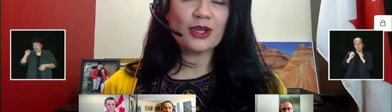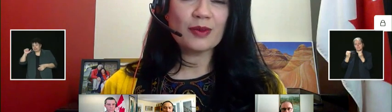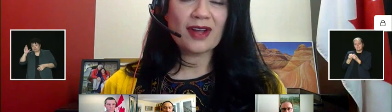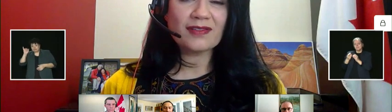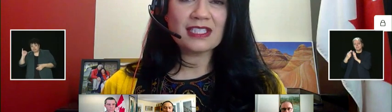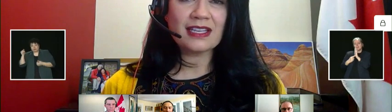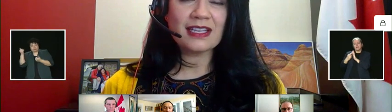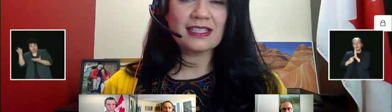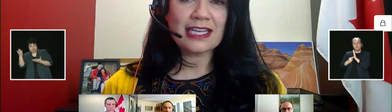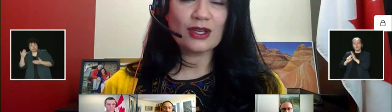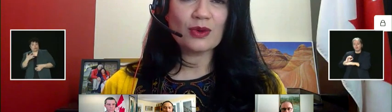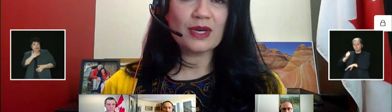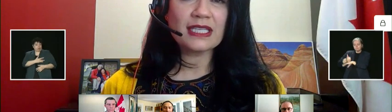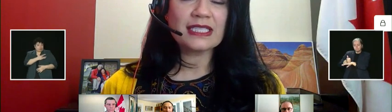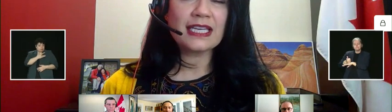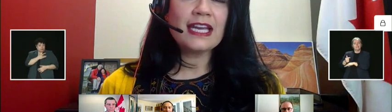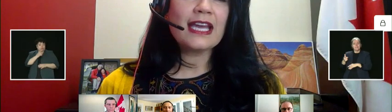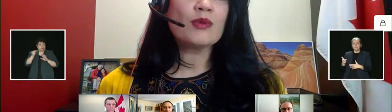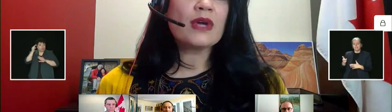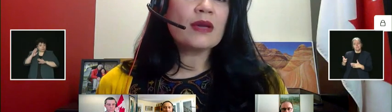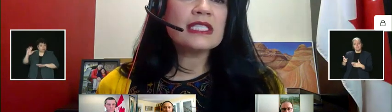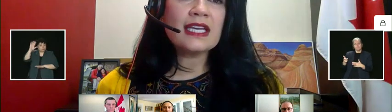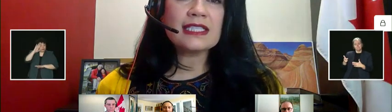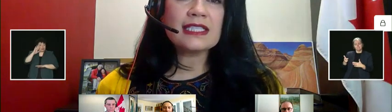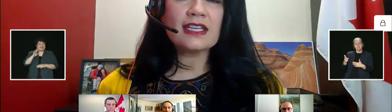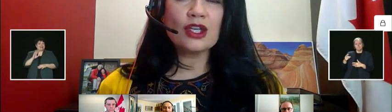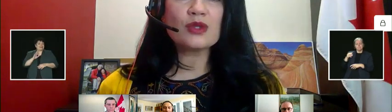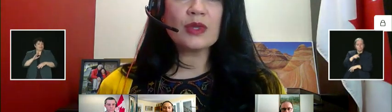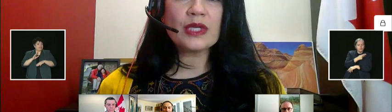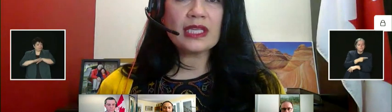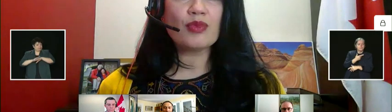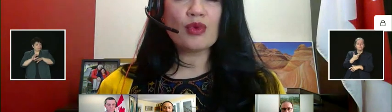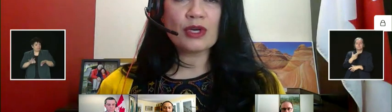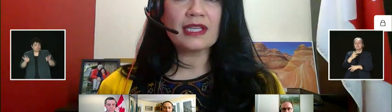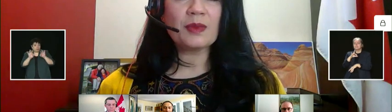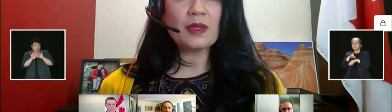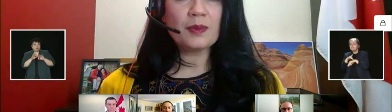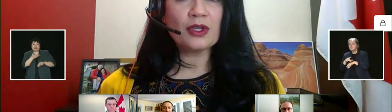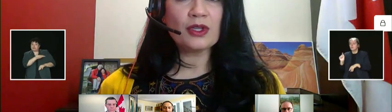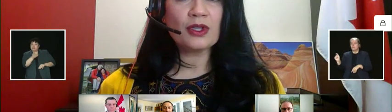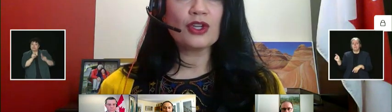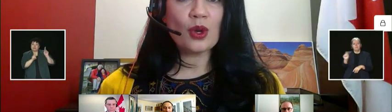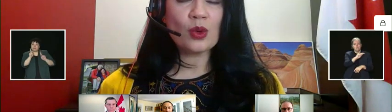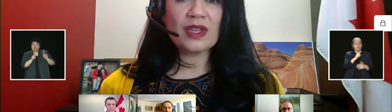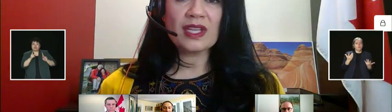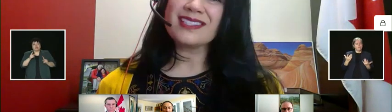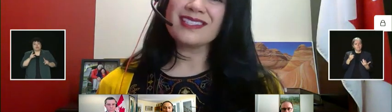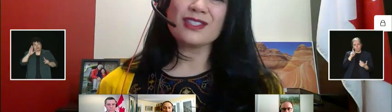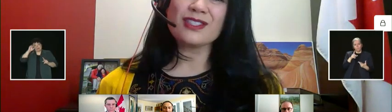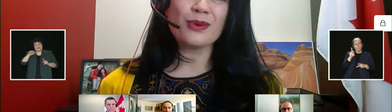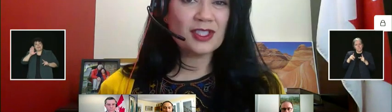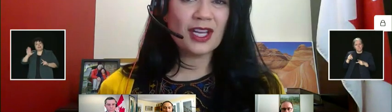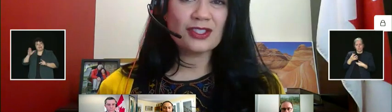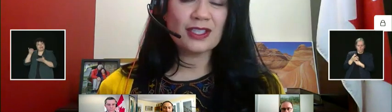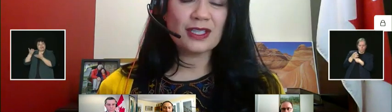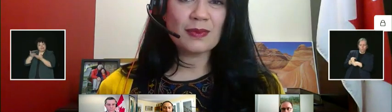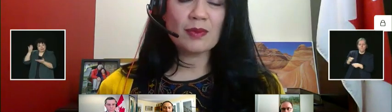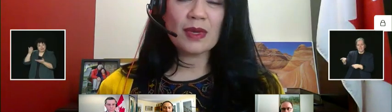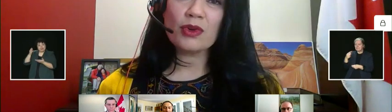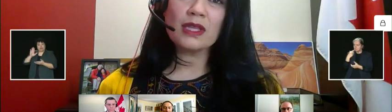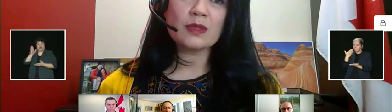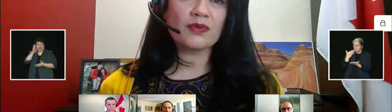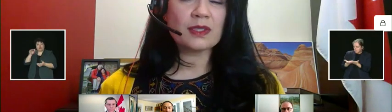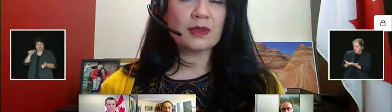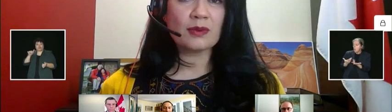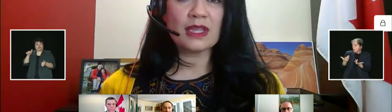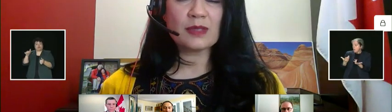or at the provinces and the territories. And what I would say is that, it's really important that people know that this is going to be changing. Right, we're